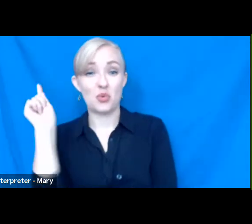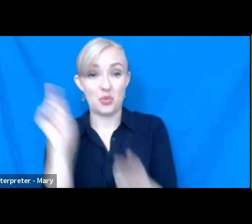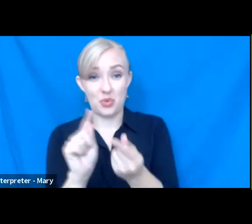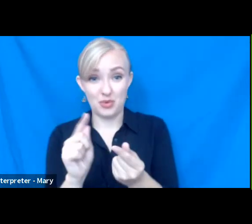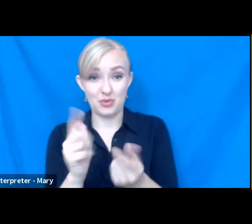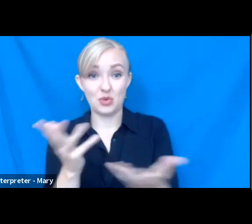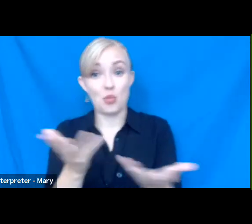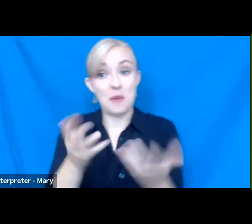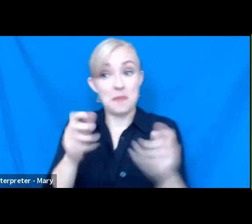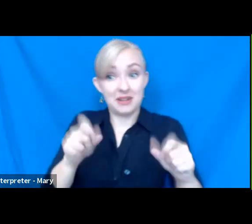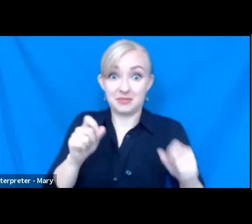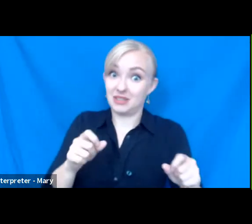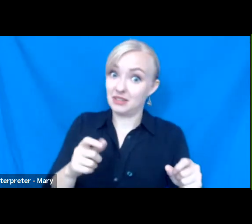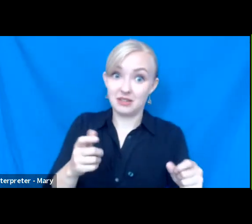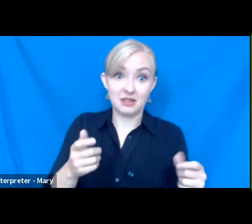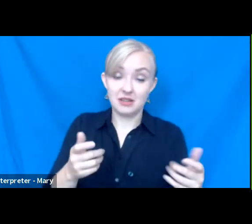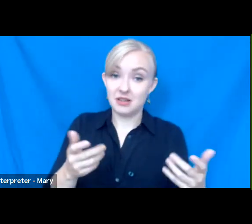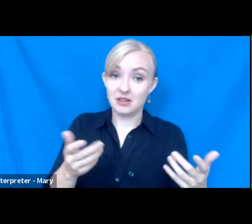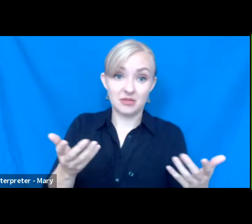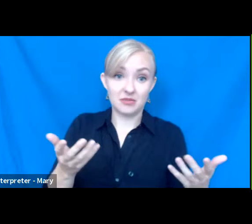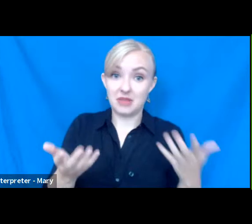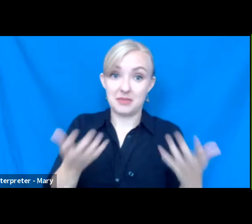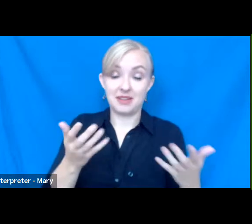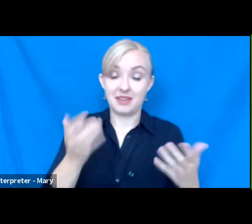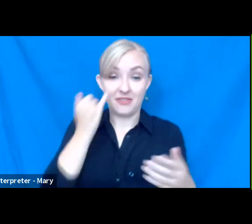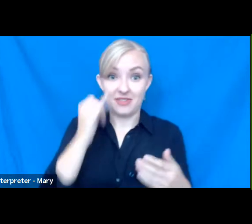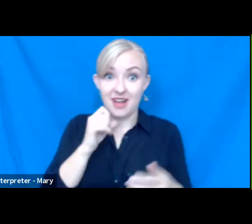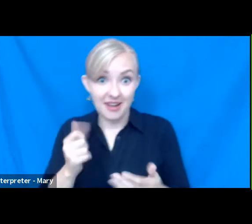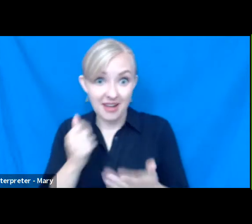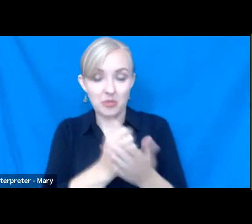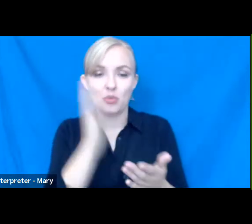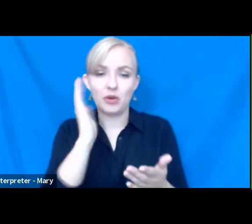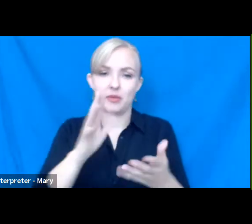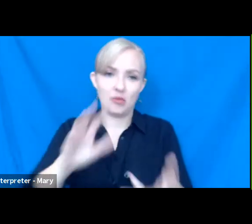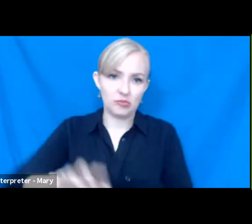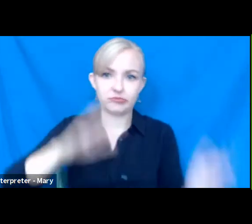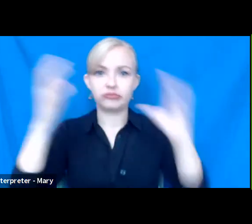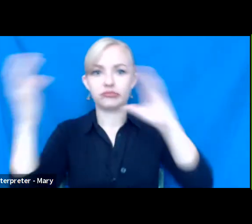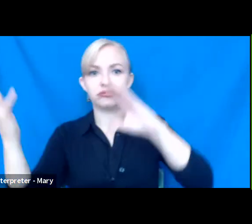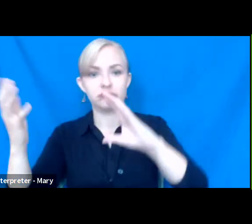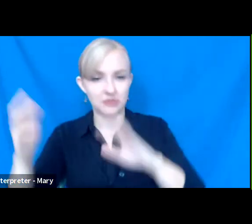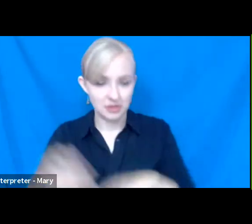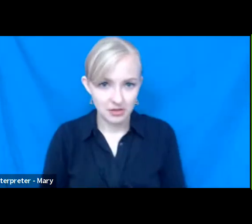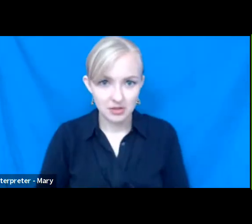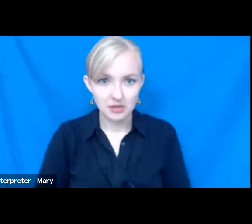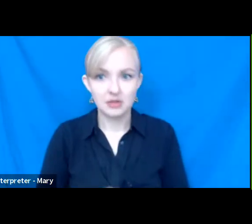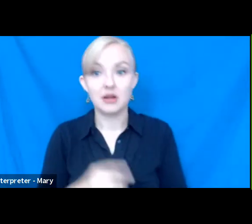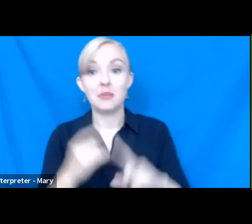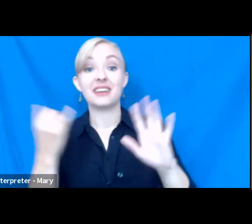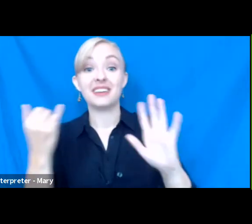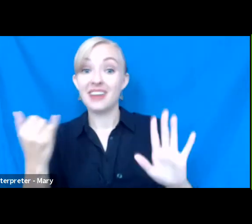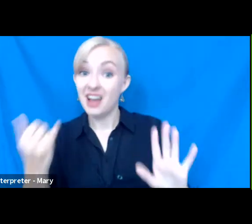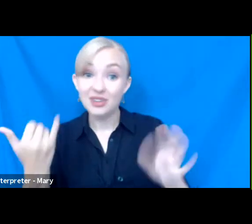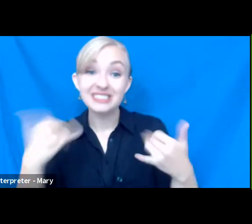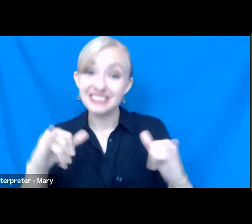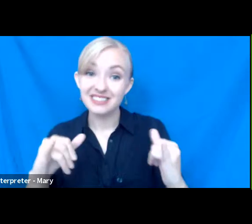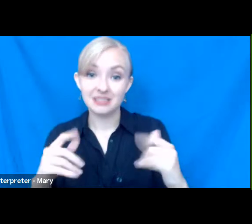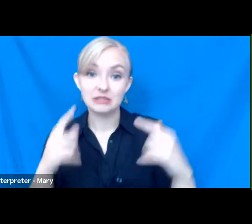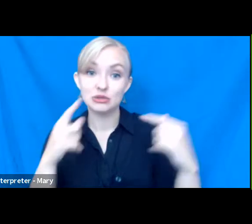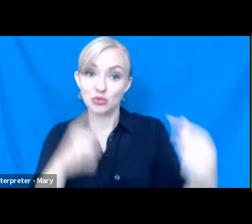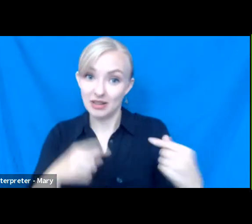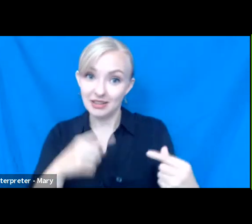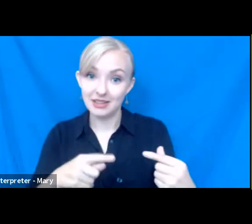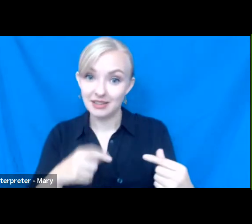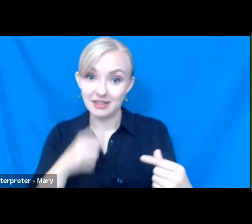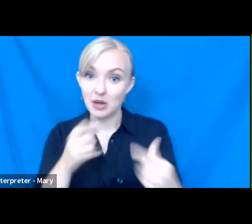huge spike in evictions with disastrous implications for affected households. but we're not out of the woods yet. And there's